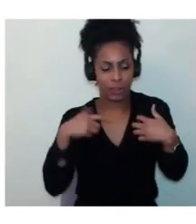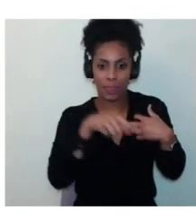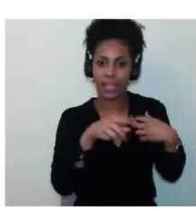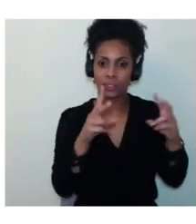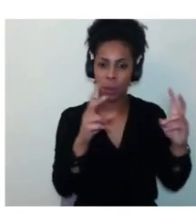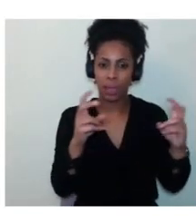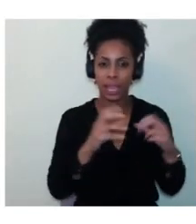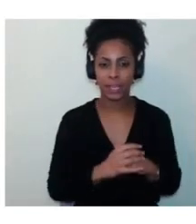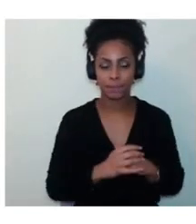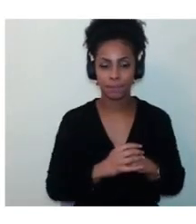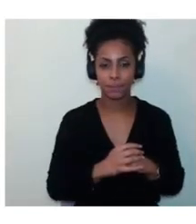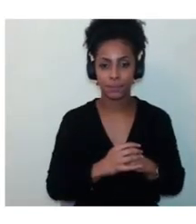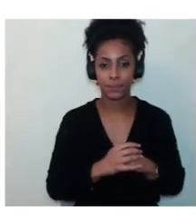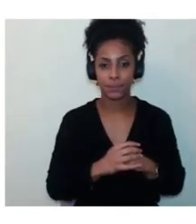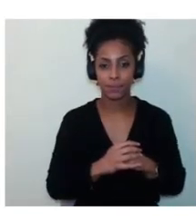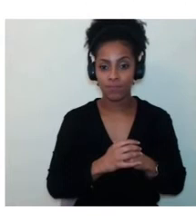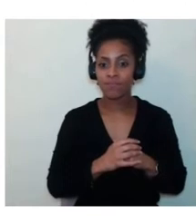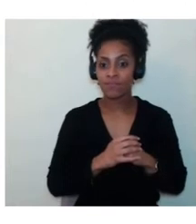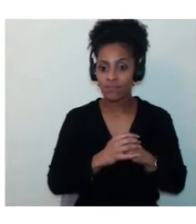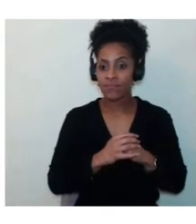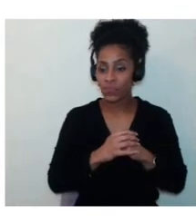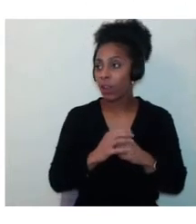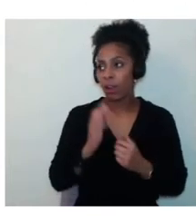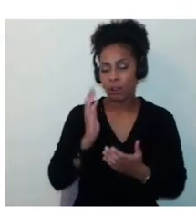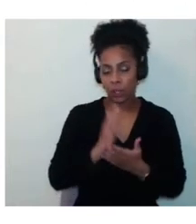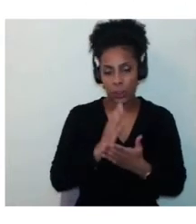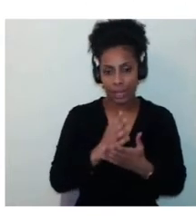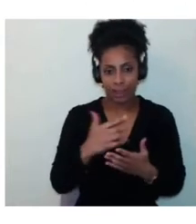And yeah, absolutely. I can't add to that.